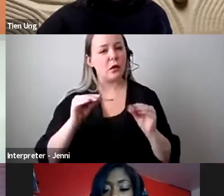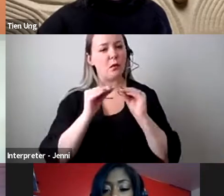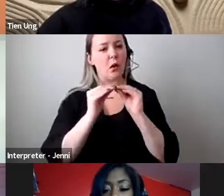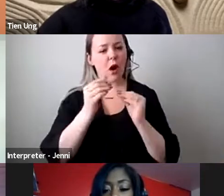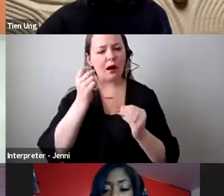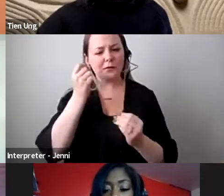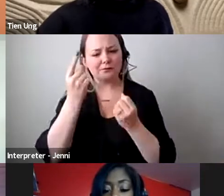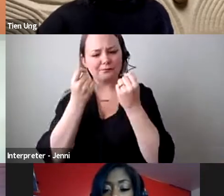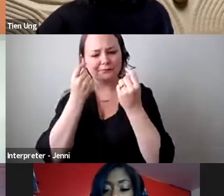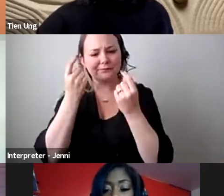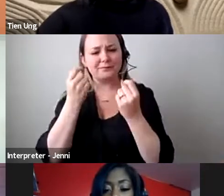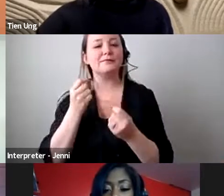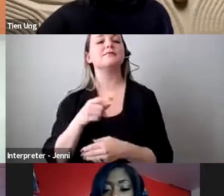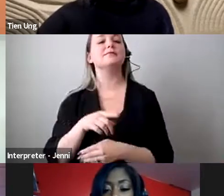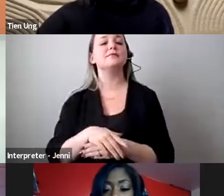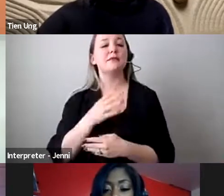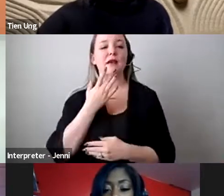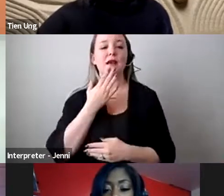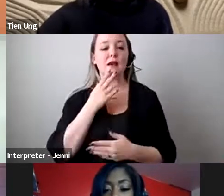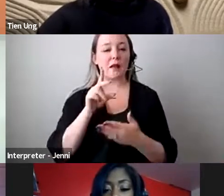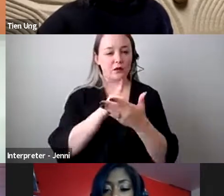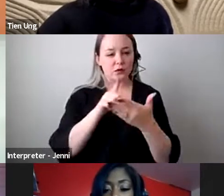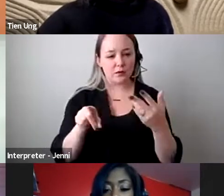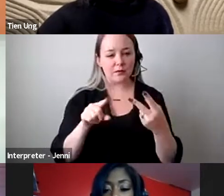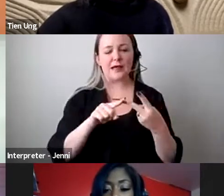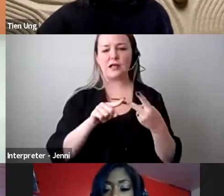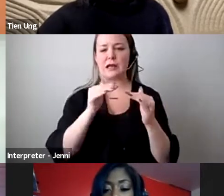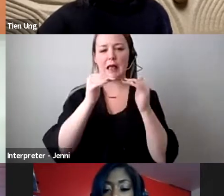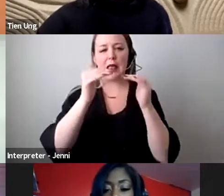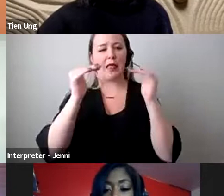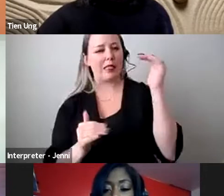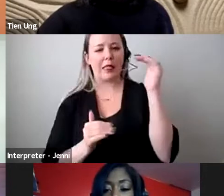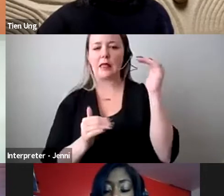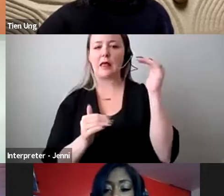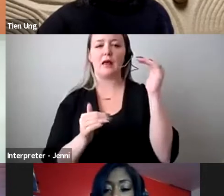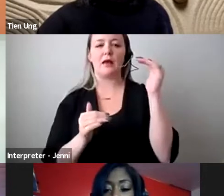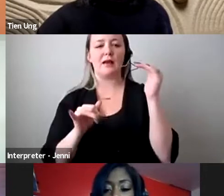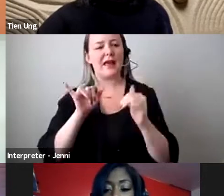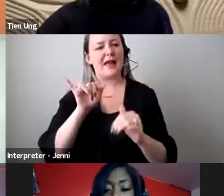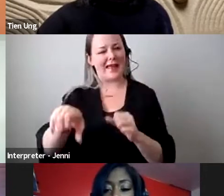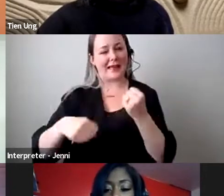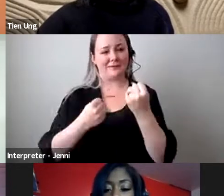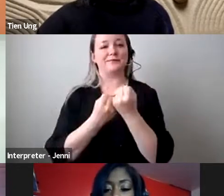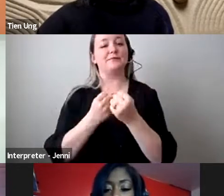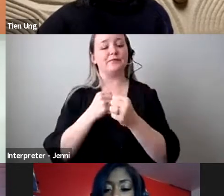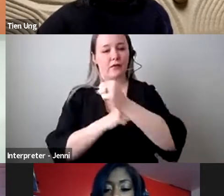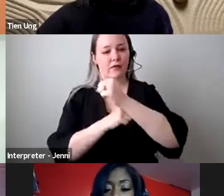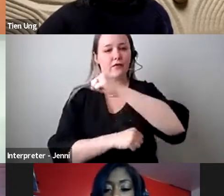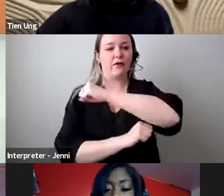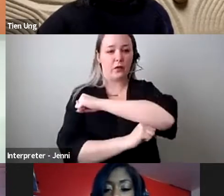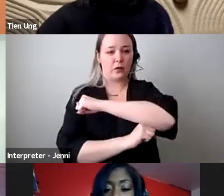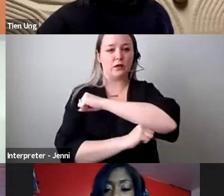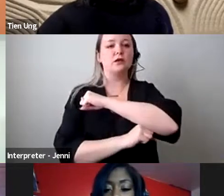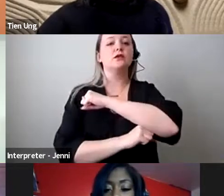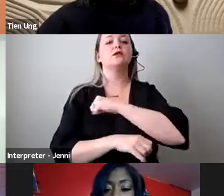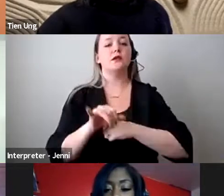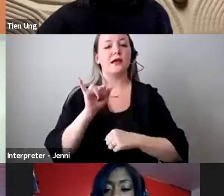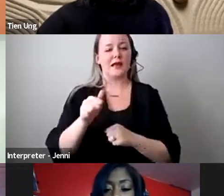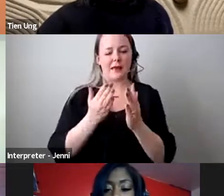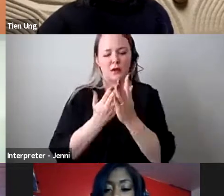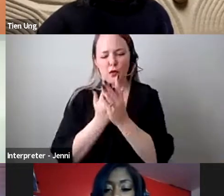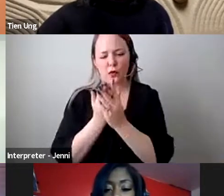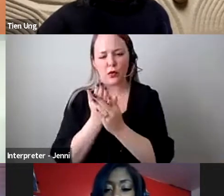day that racism and inequities have shaped our very foundations. They're baked into everything we